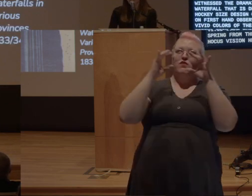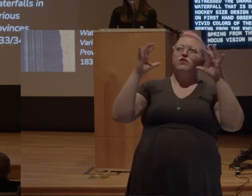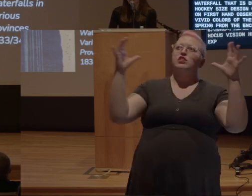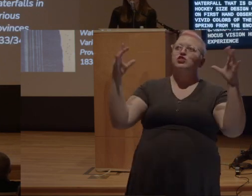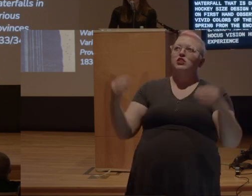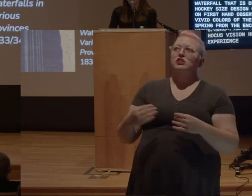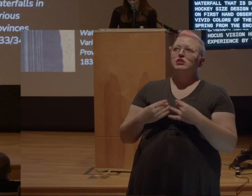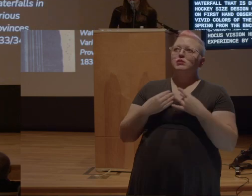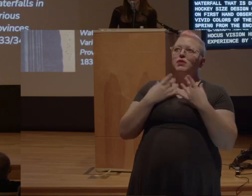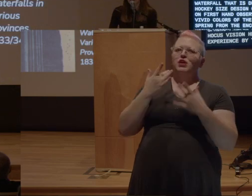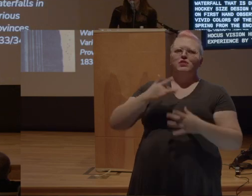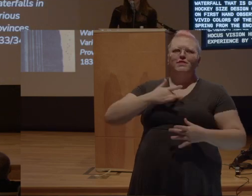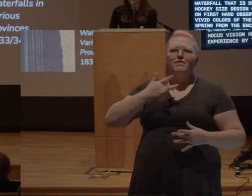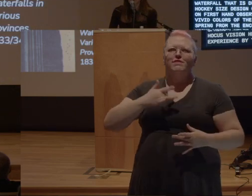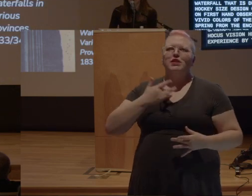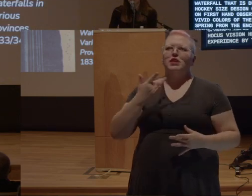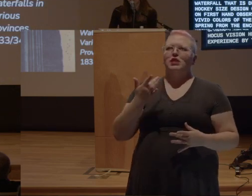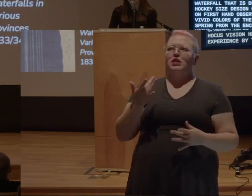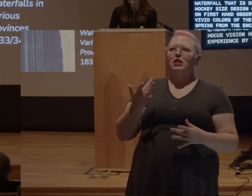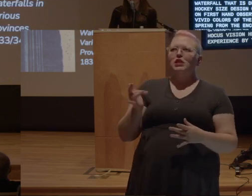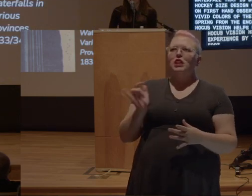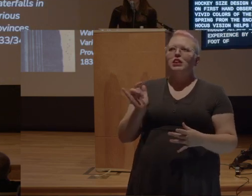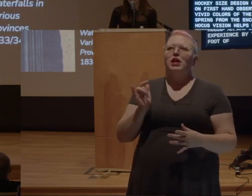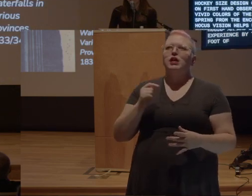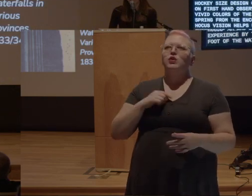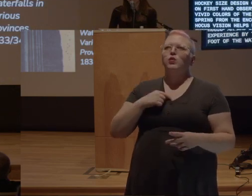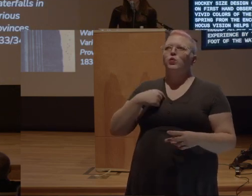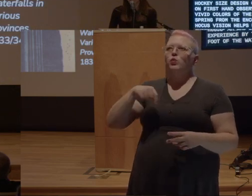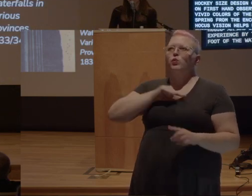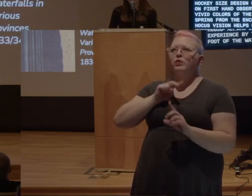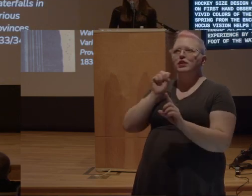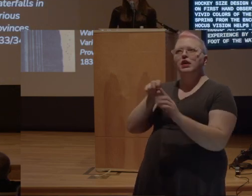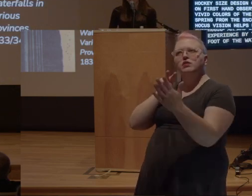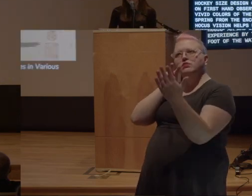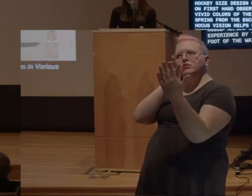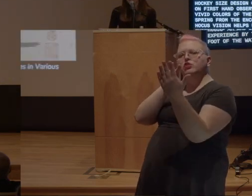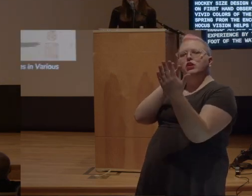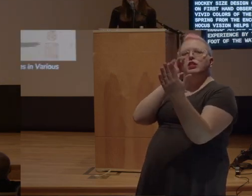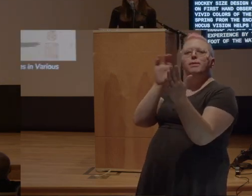experienced by the people who are standing at the foot of the waterfall.